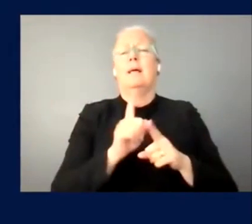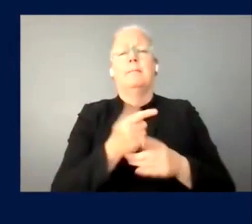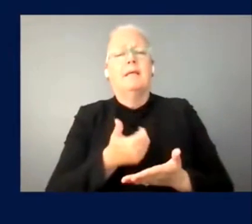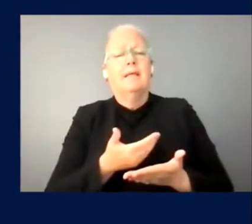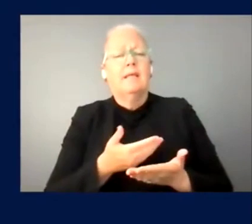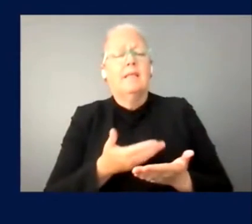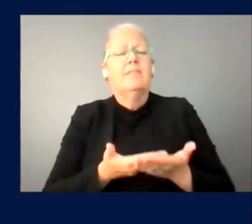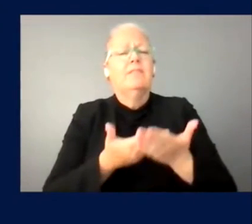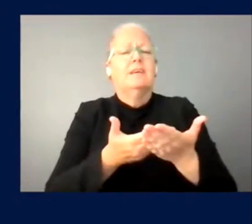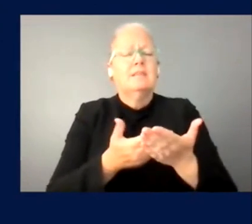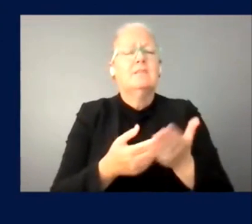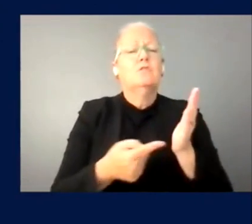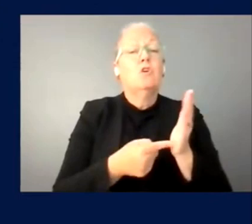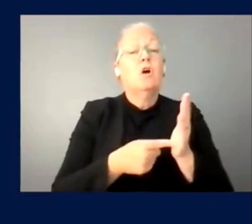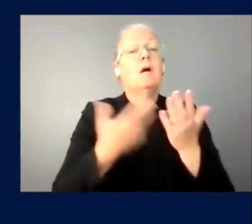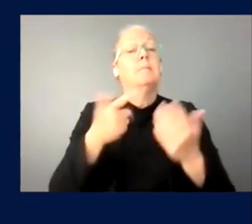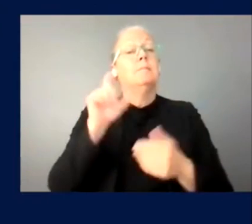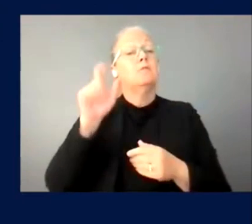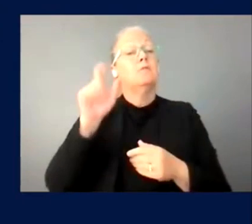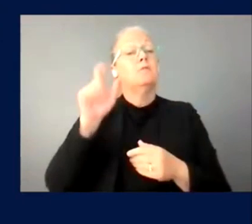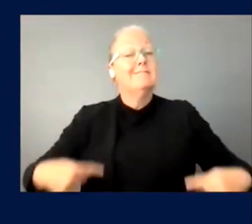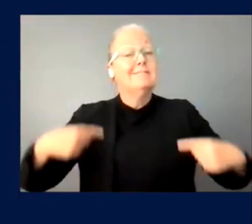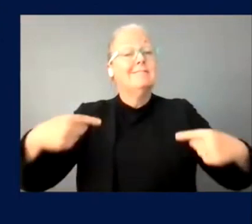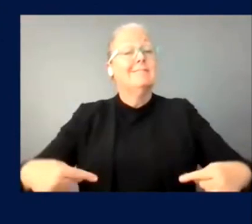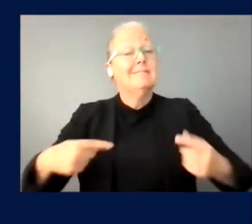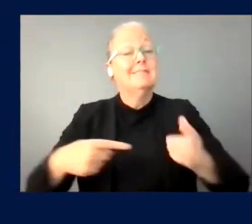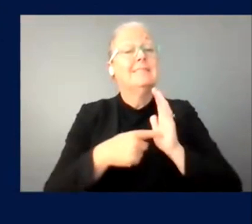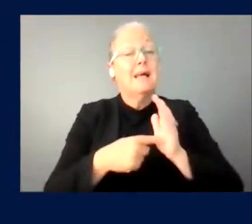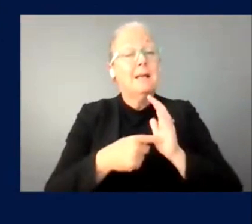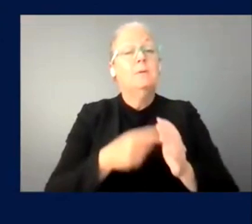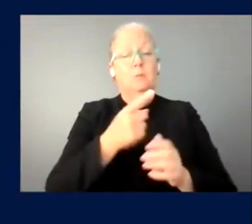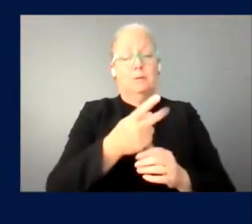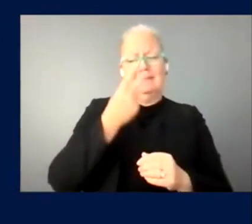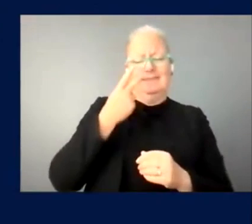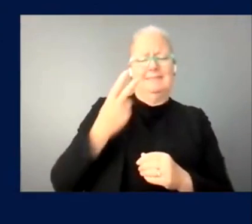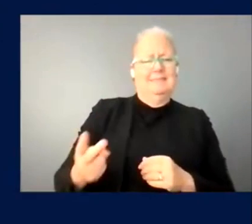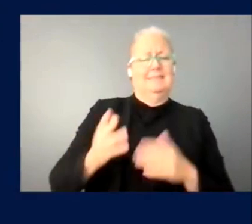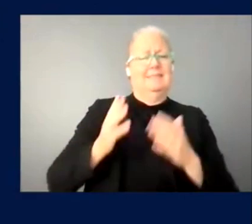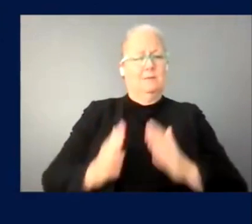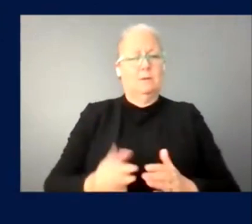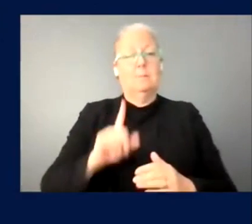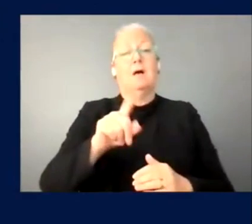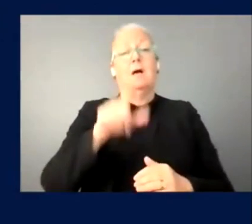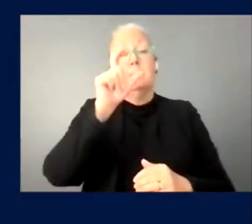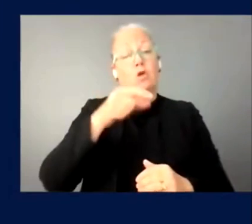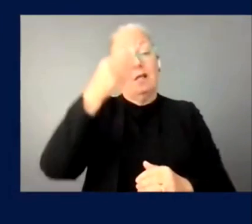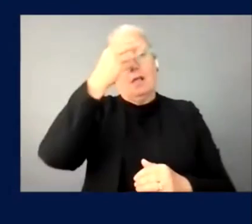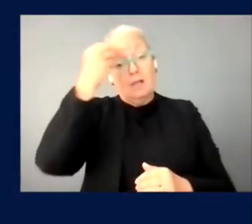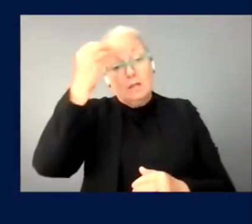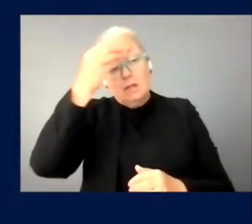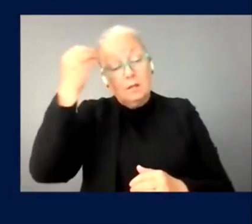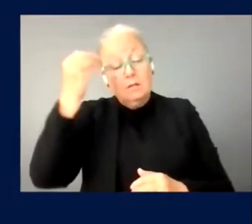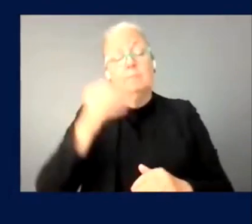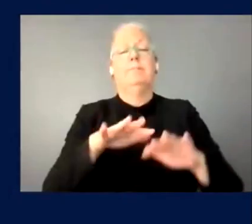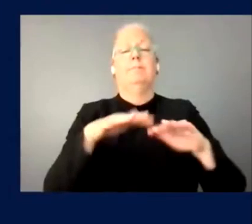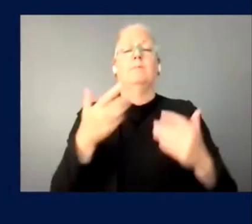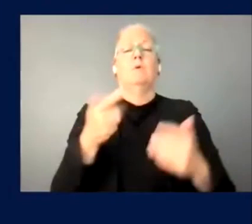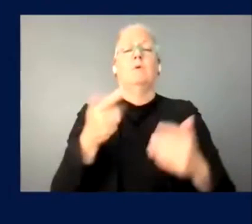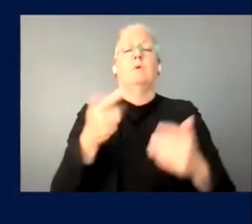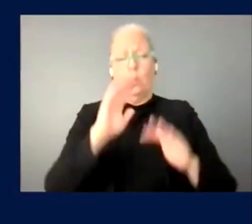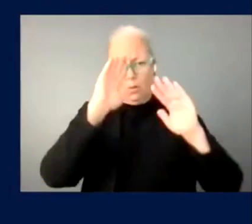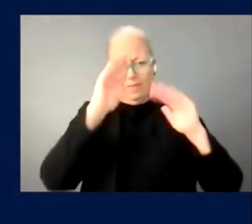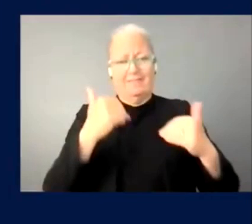wheelchair user, for example, would be visibly disabled, whereas somebody with dementia or an autistic person is usually going to be